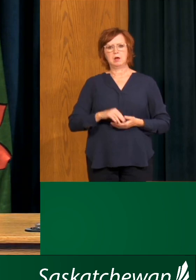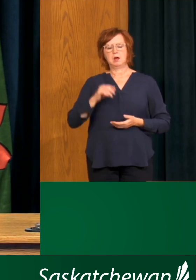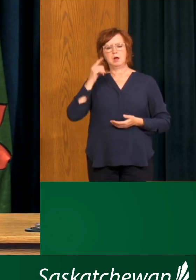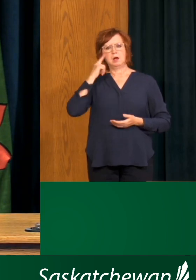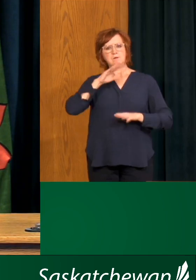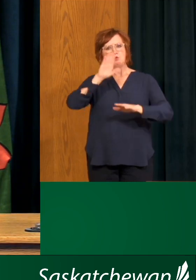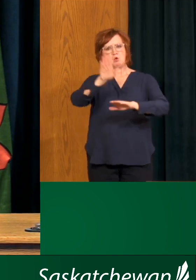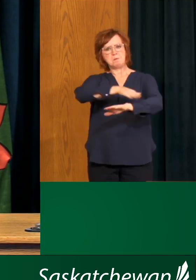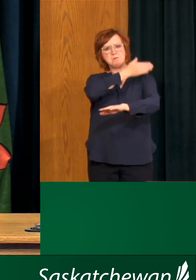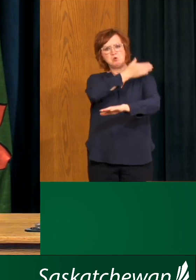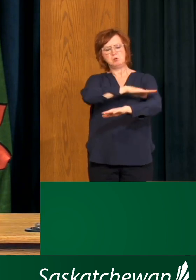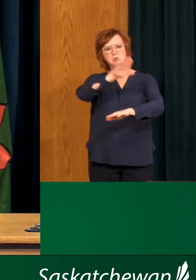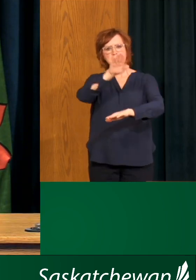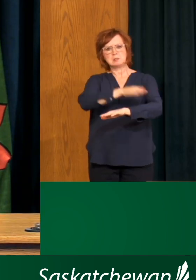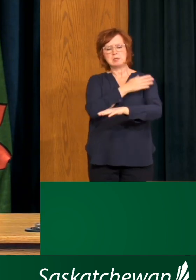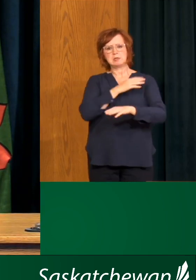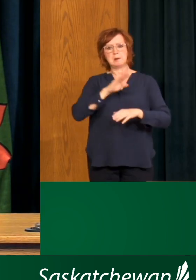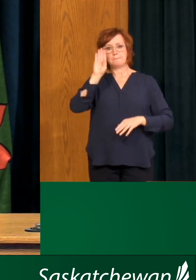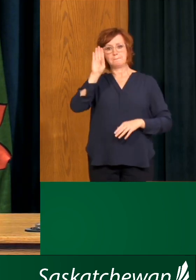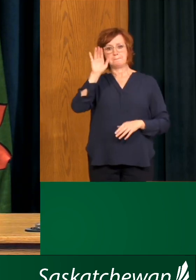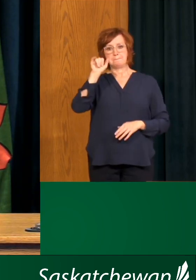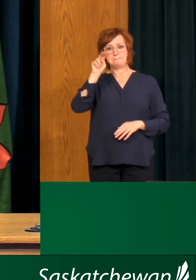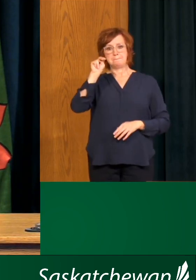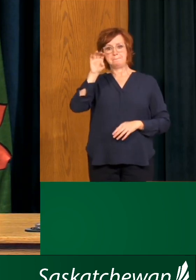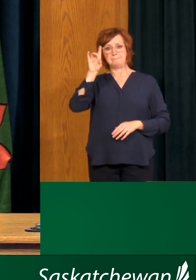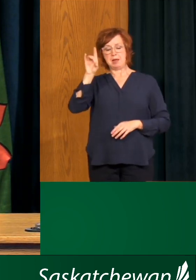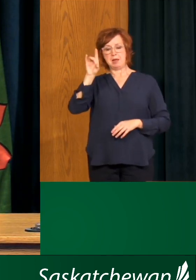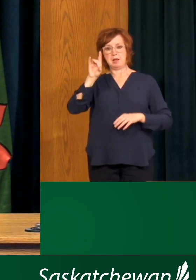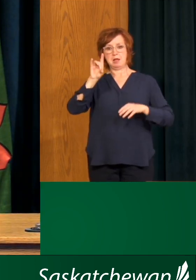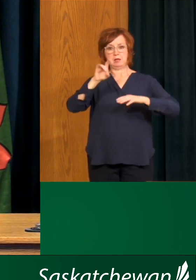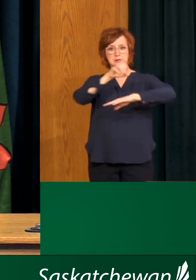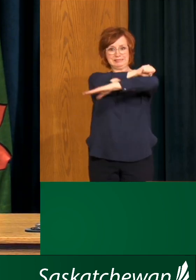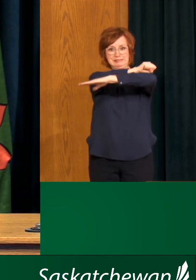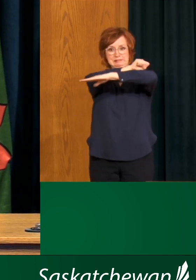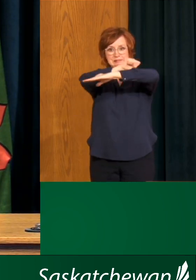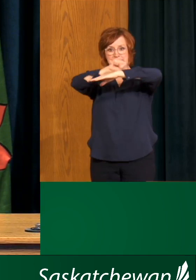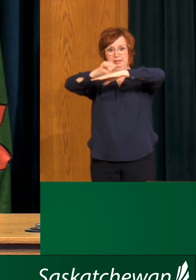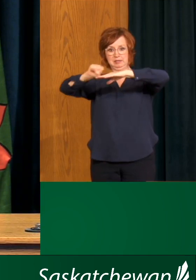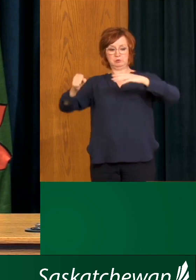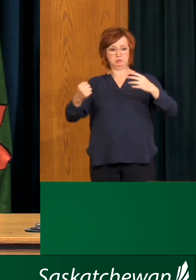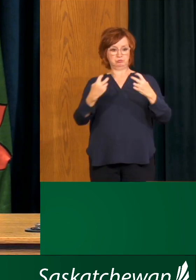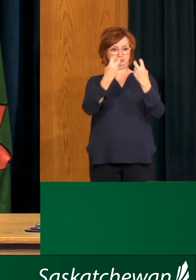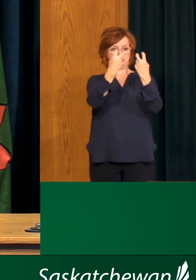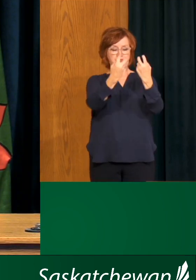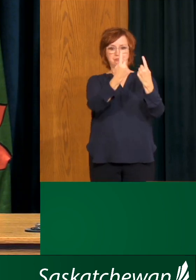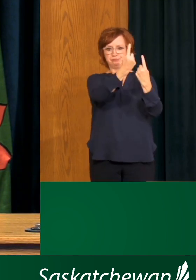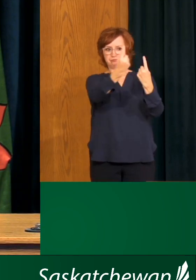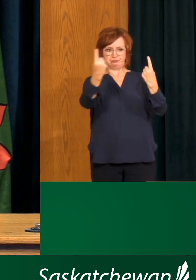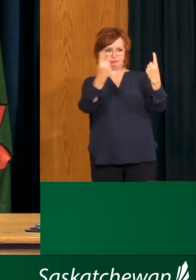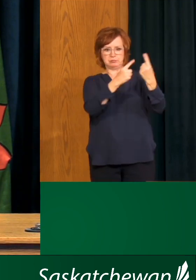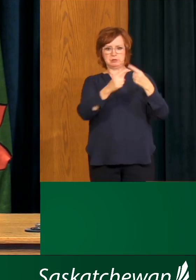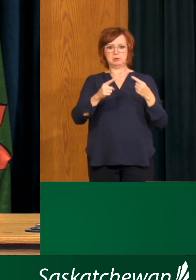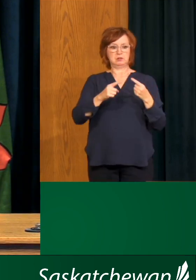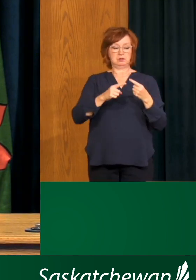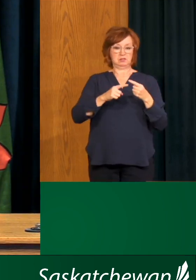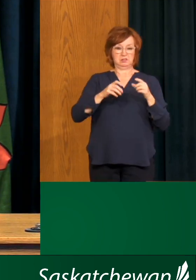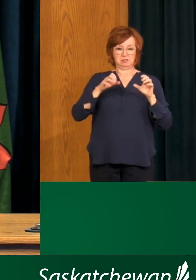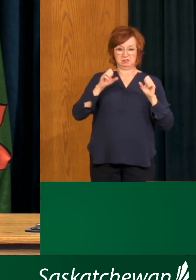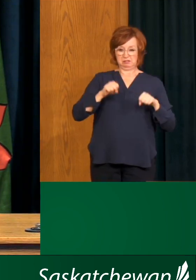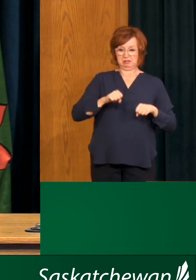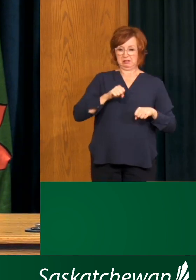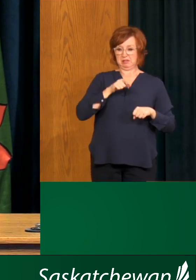into the reopen plan. I'm wondering if they might count as a bar, or if they